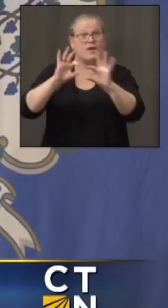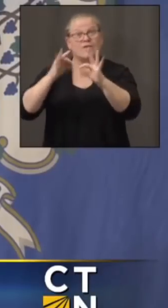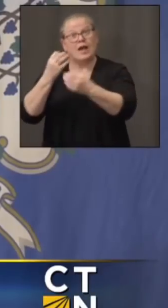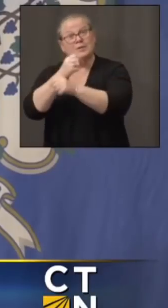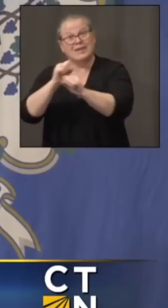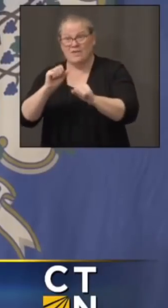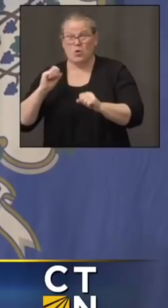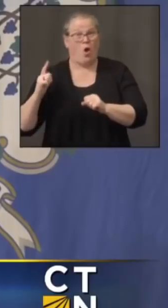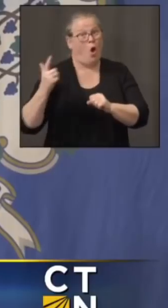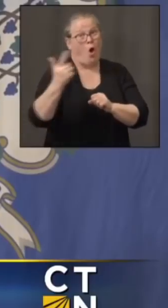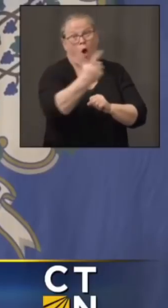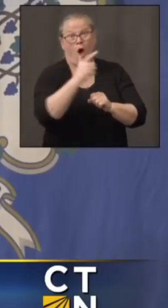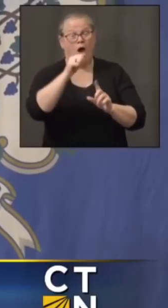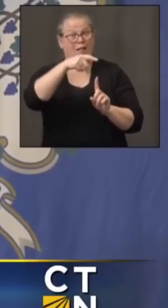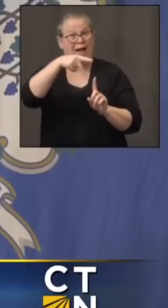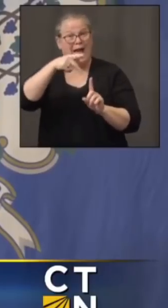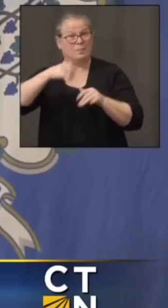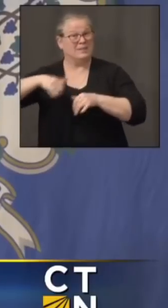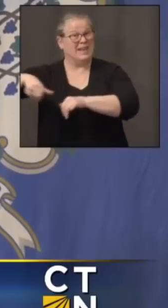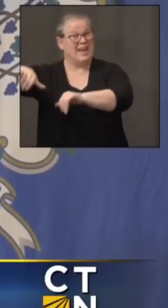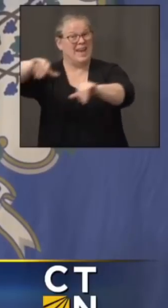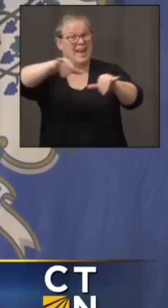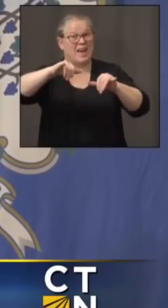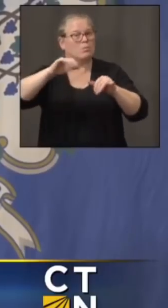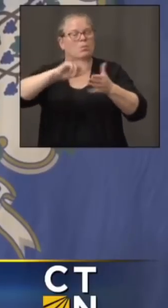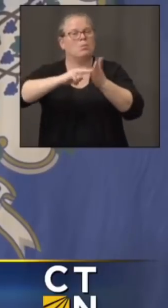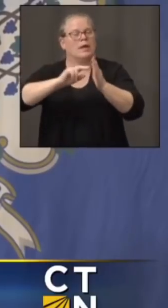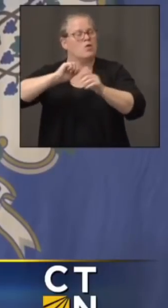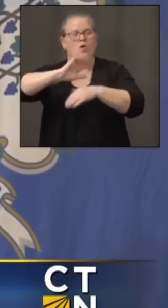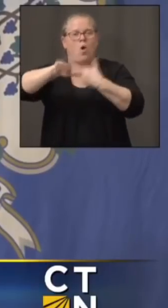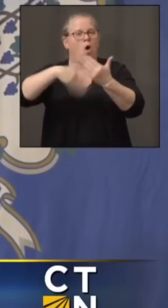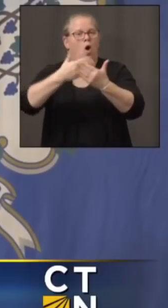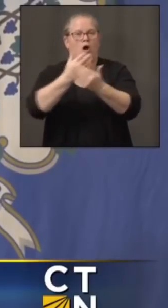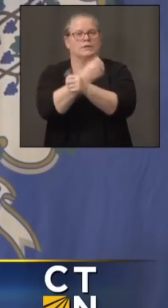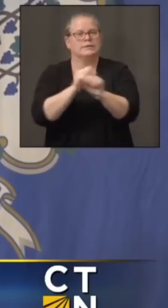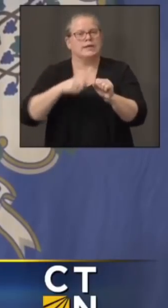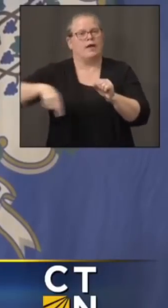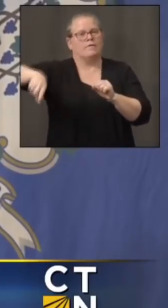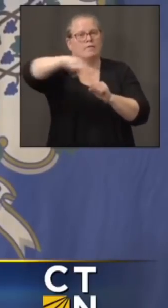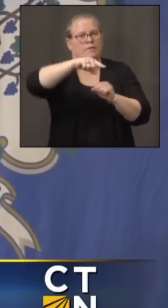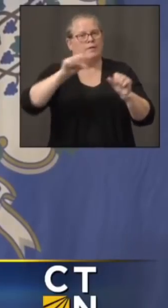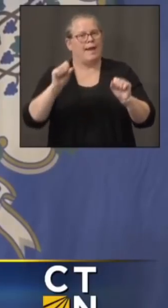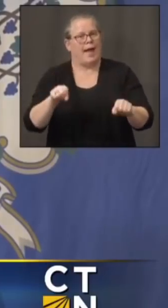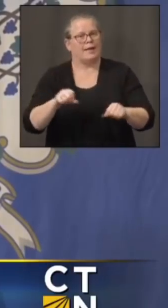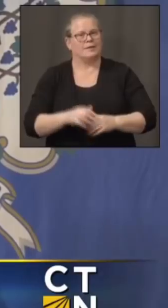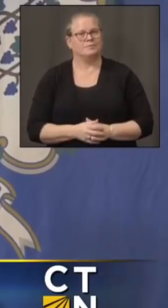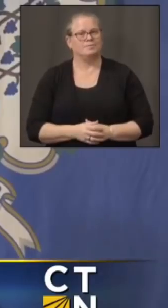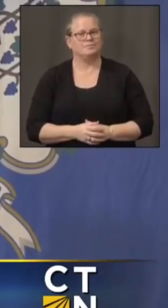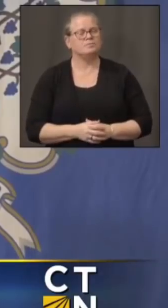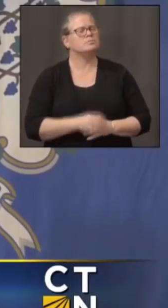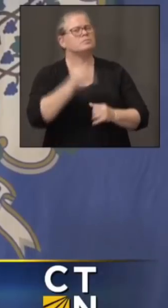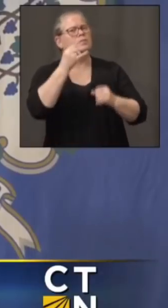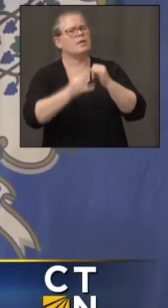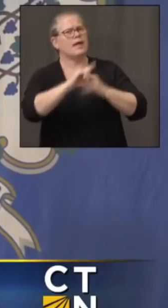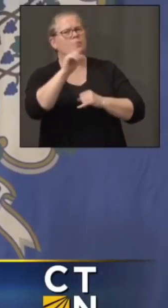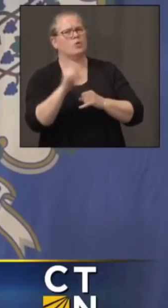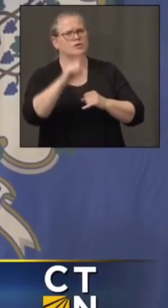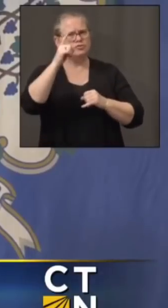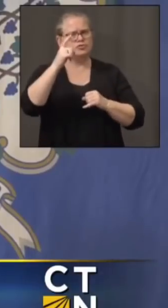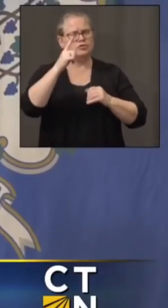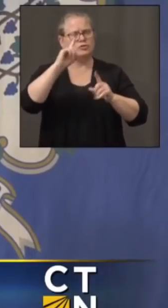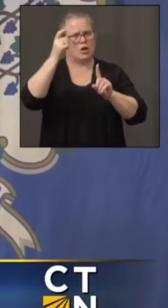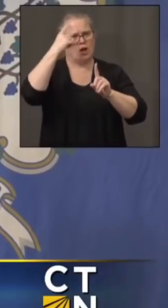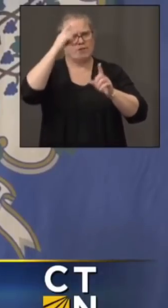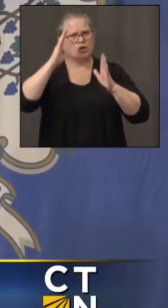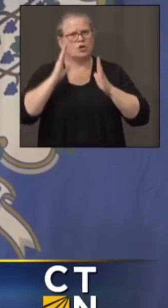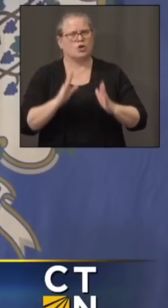other safe. And my last question for you, Governor. The Democrats in the legislature rolled out a